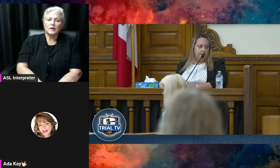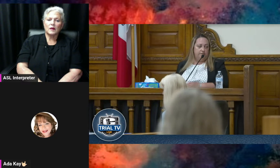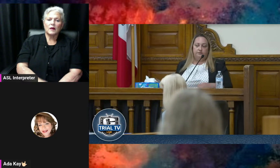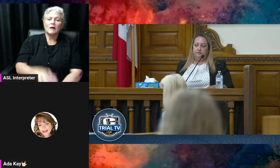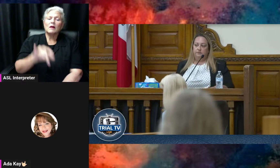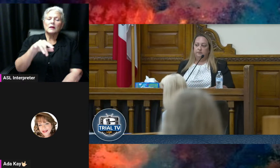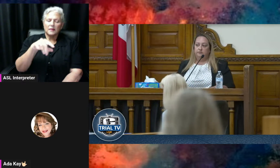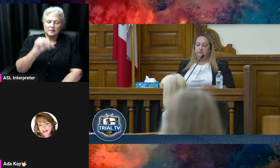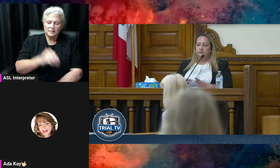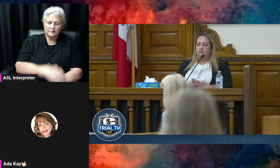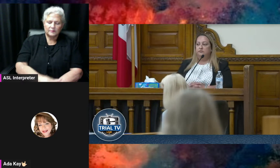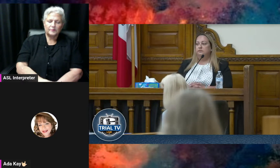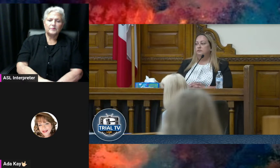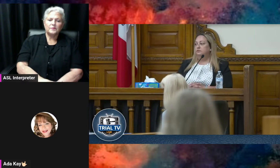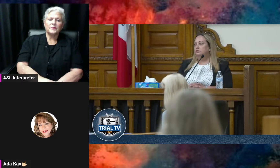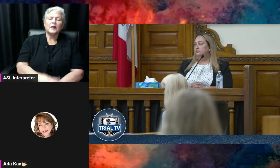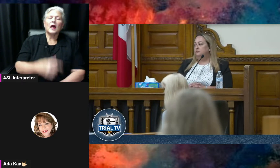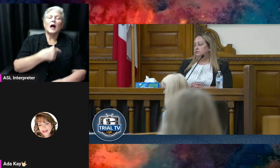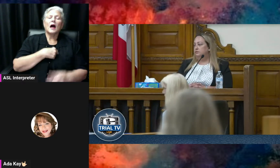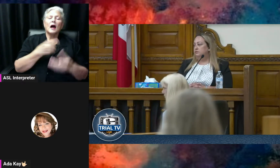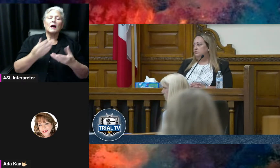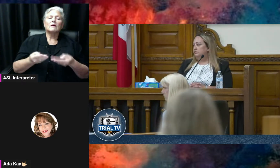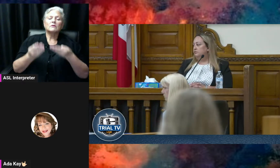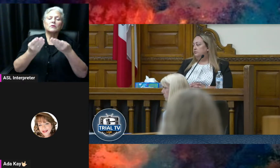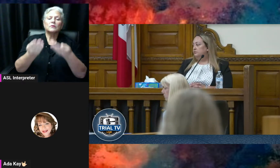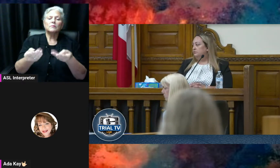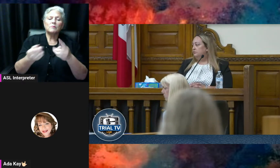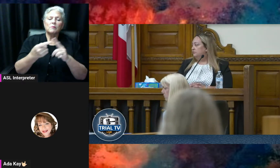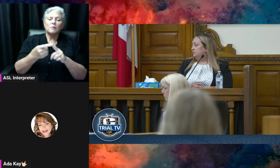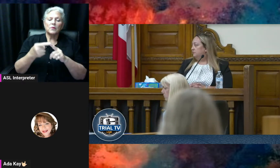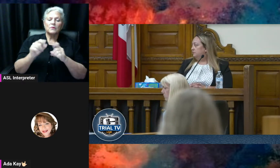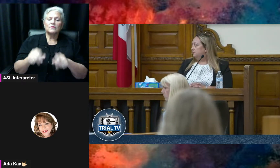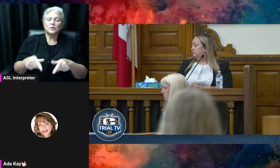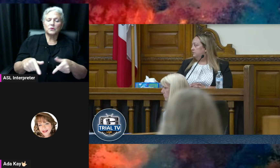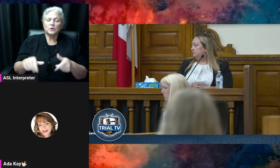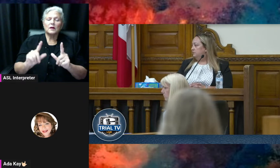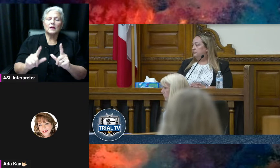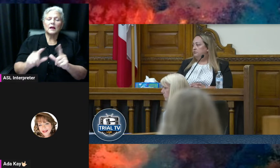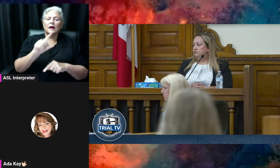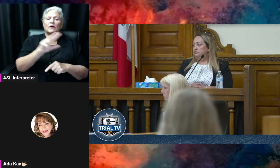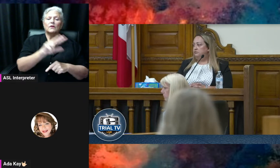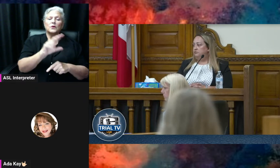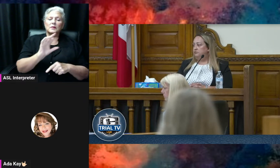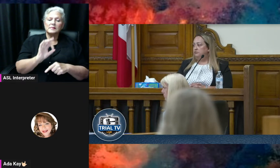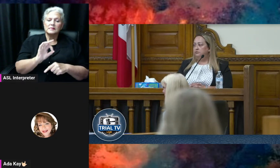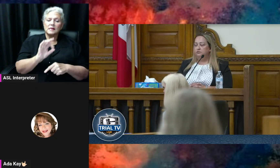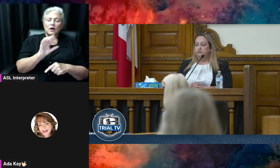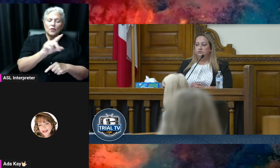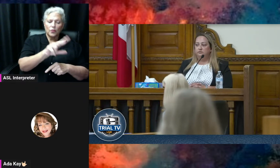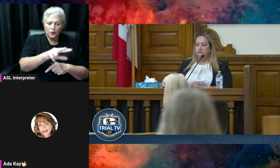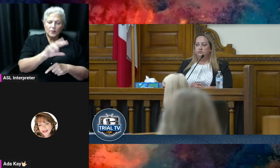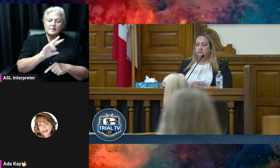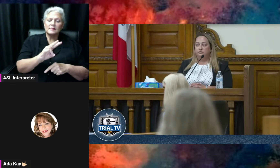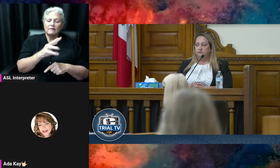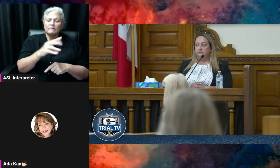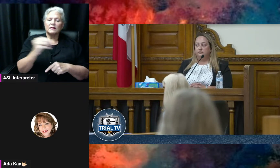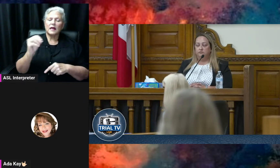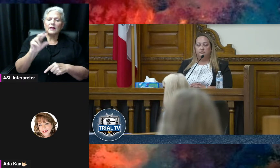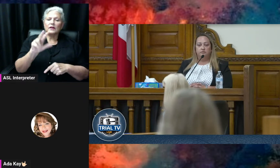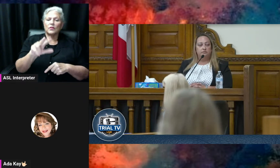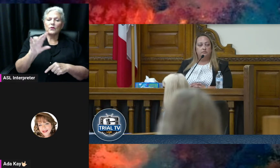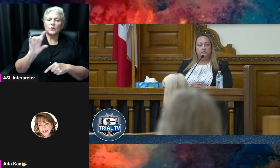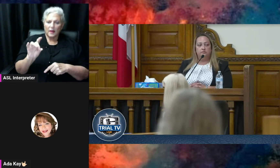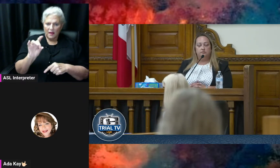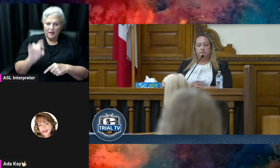Yes, they are. I would move to admit Exhibit 37 and 38. Any objection? No objection. 37 and 38